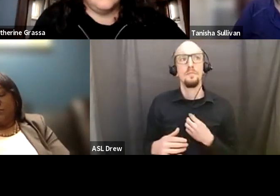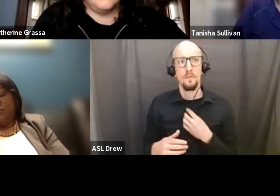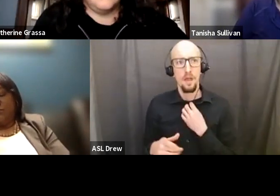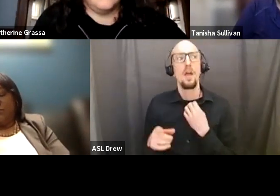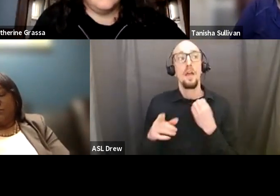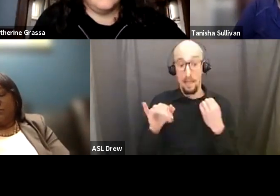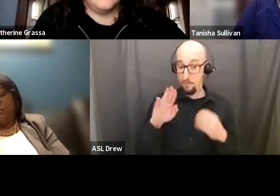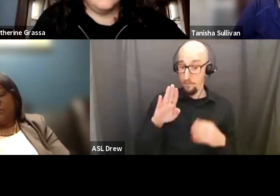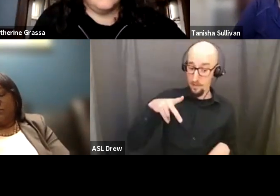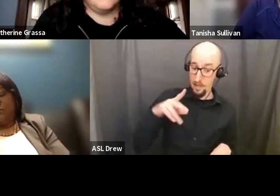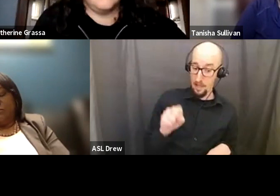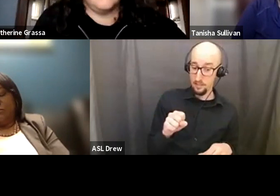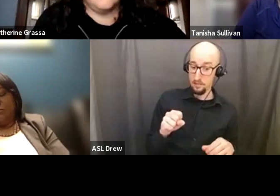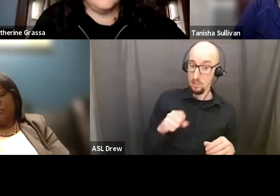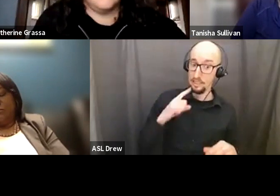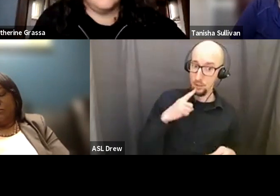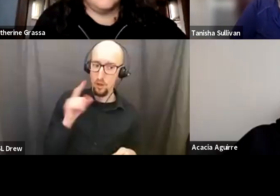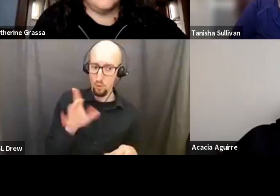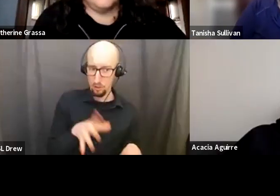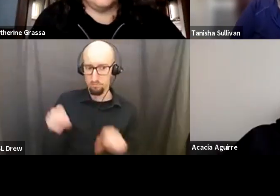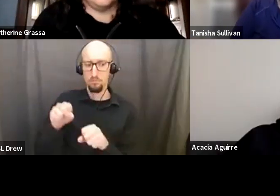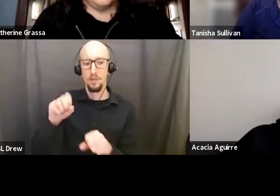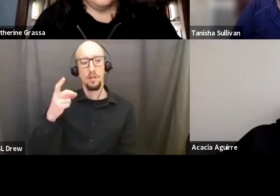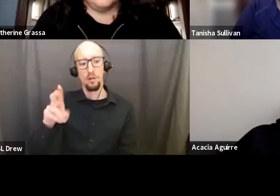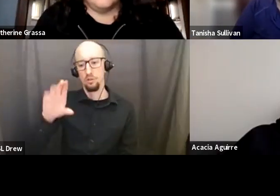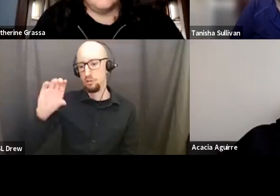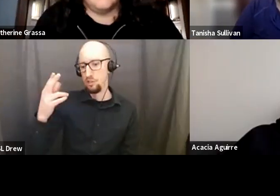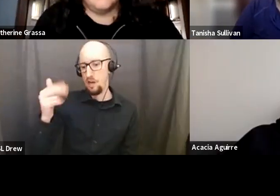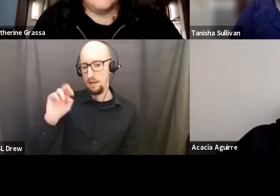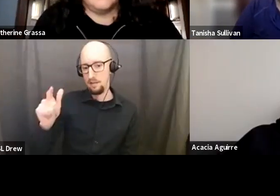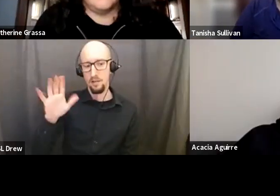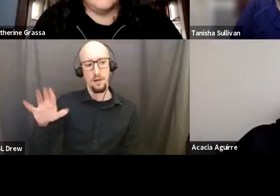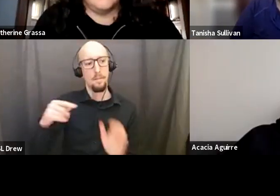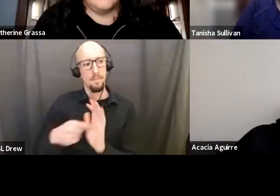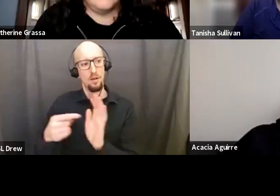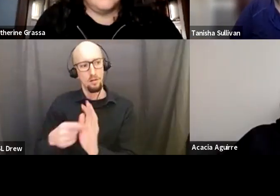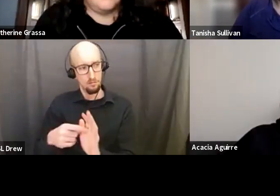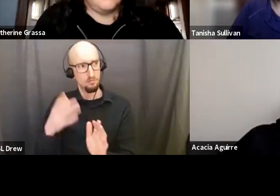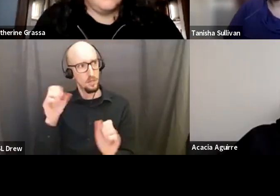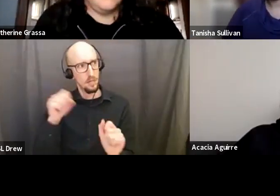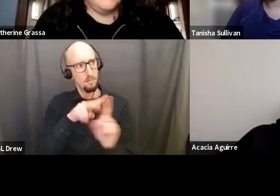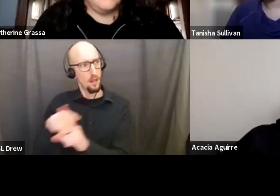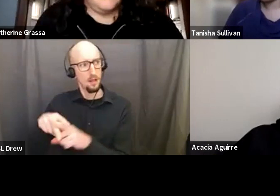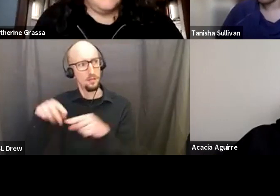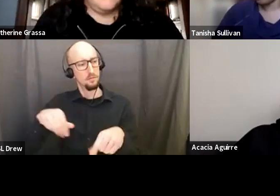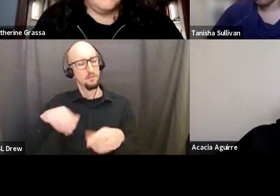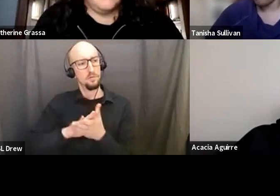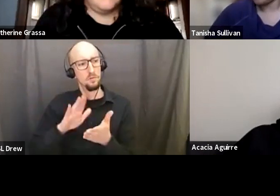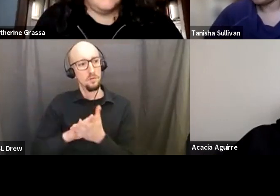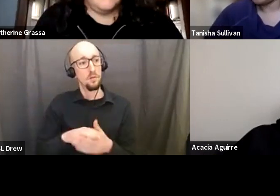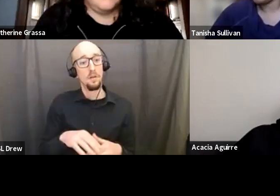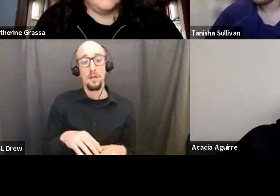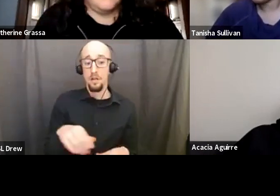model because it can be applied to the exam schools. Black citizens should not have to pay taxes that are used